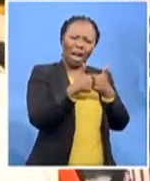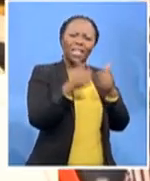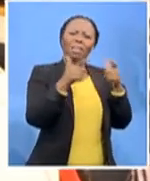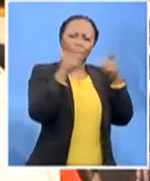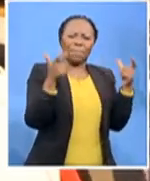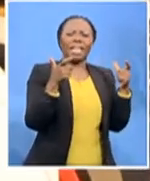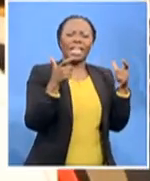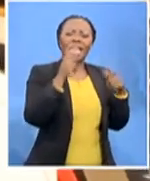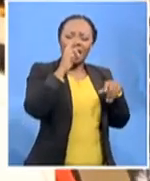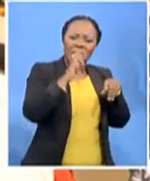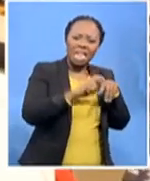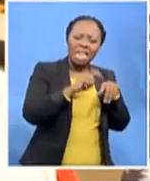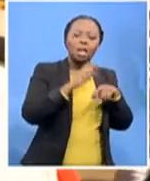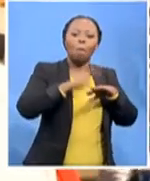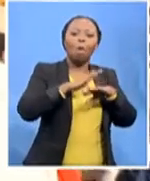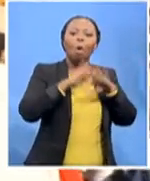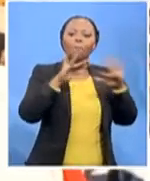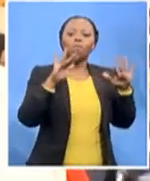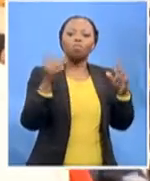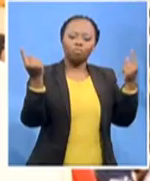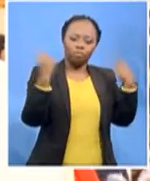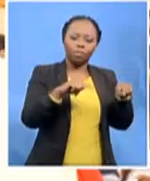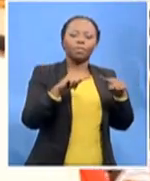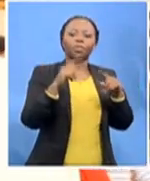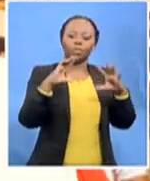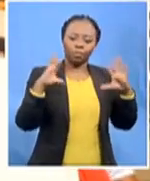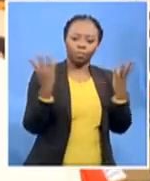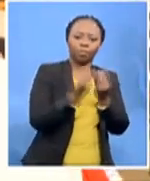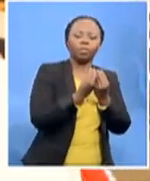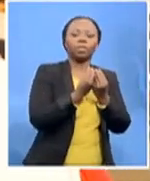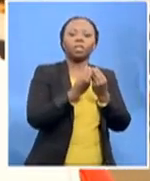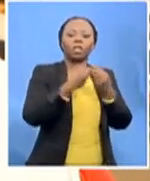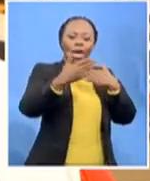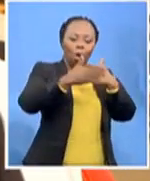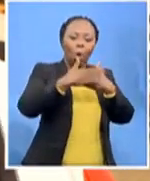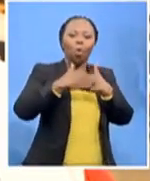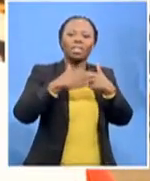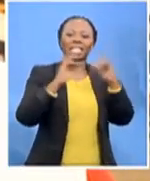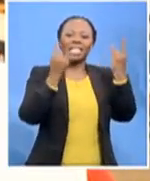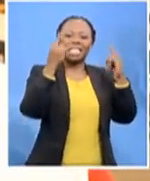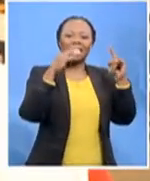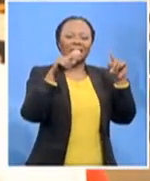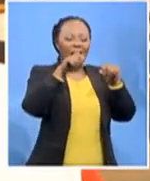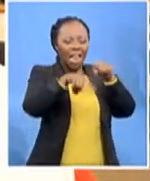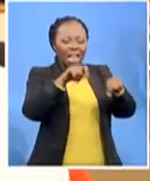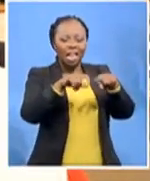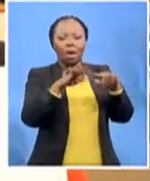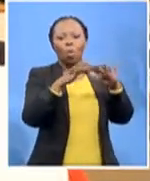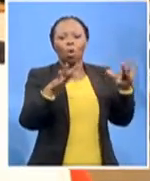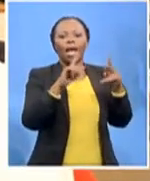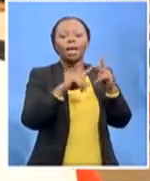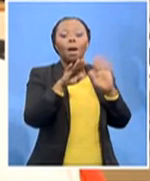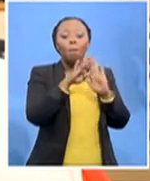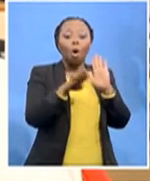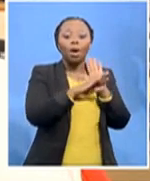that we are able to close all the leaks that are around the city. And we have also introduced a program, an operation called Operation Good Hope.